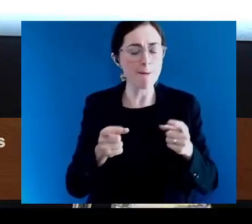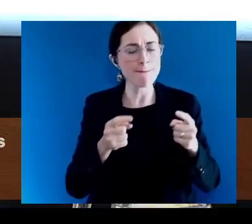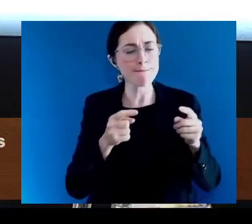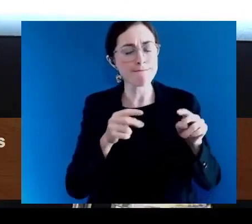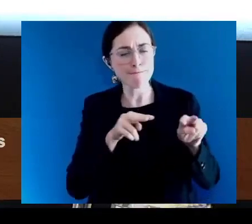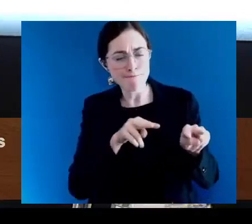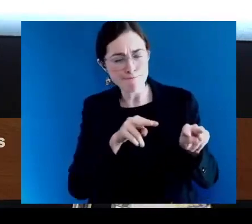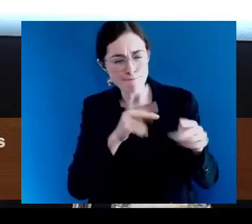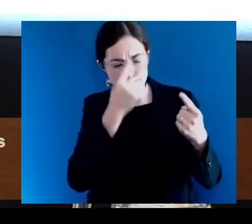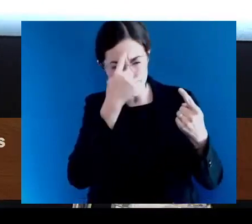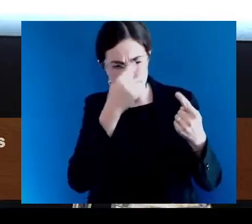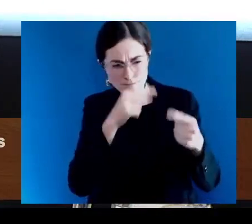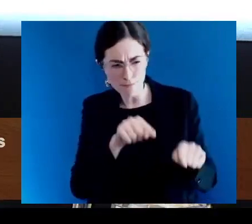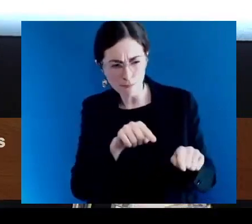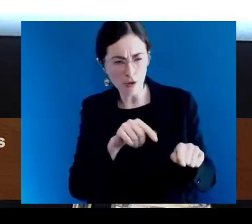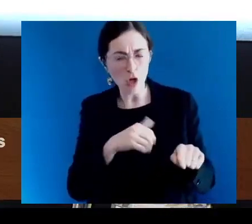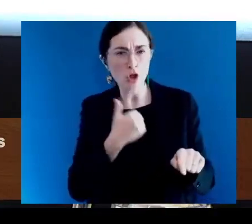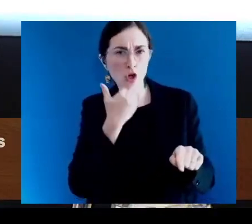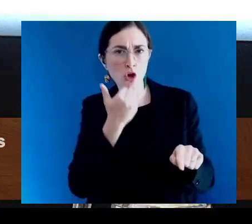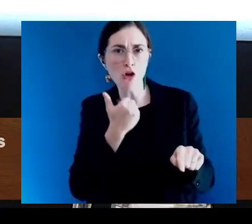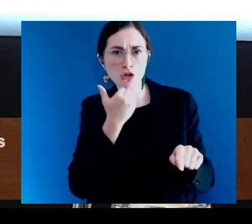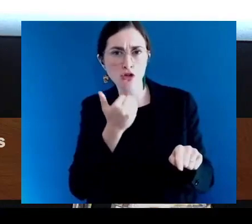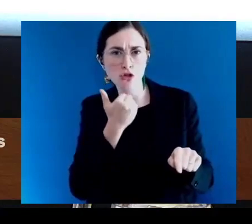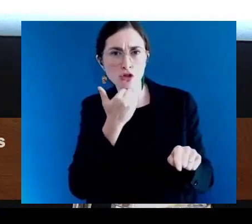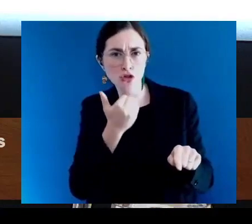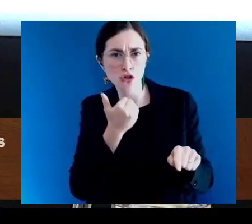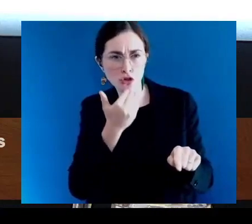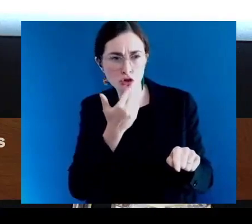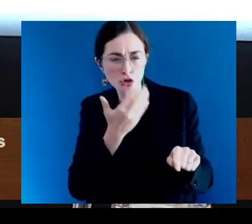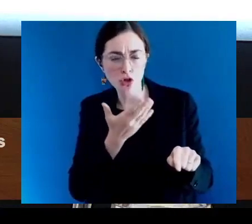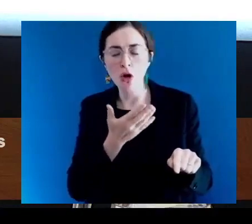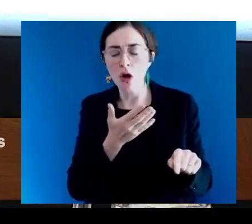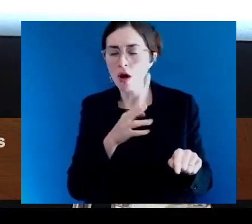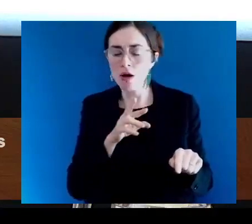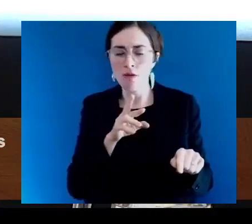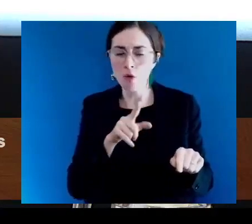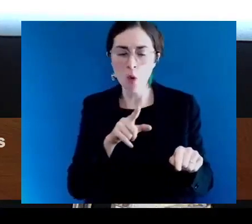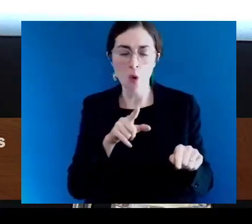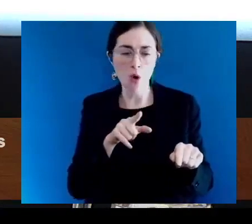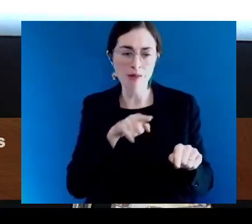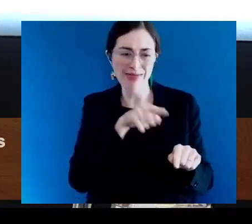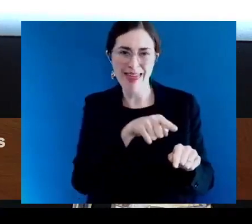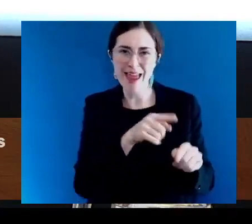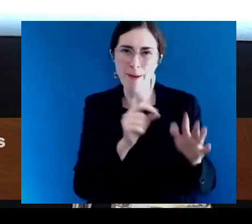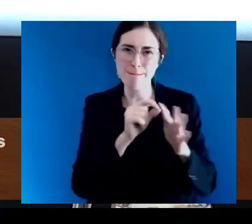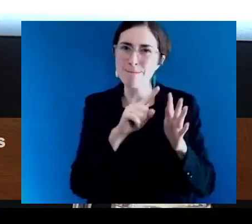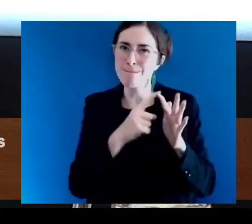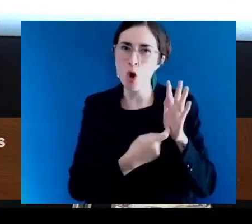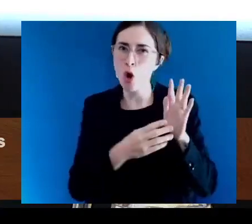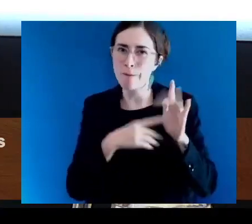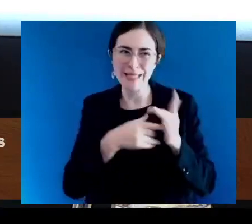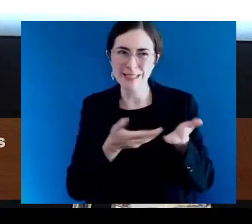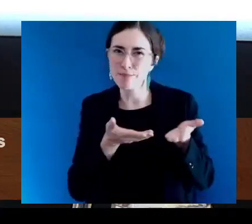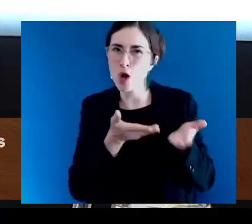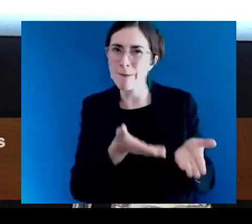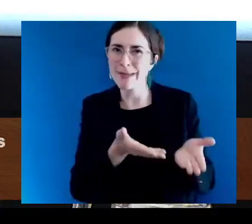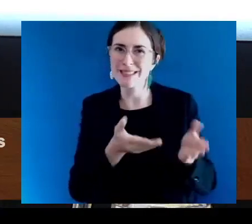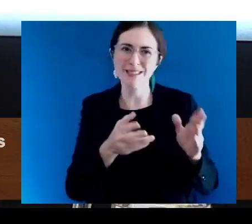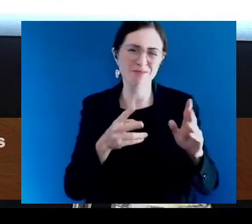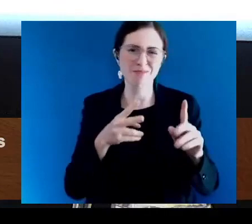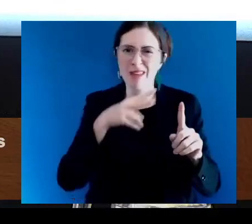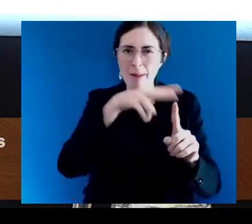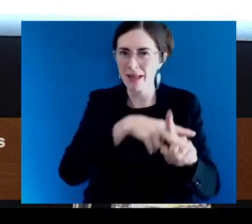the costs will be for a permit application or a licence application, etc. That